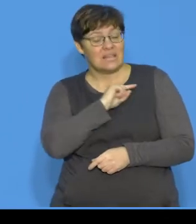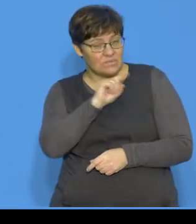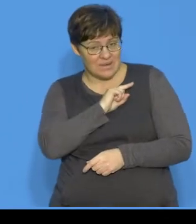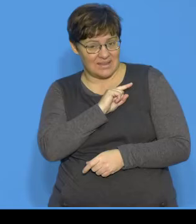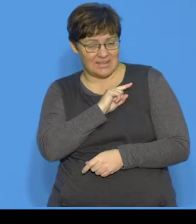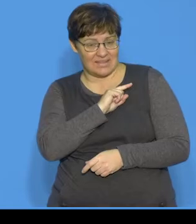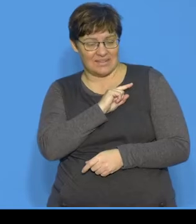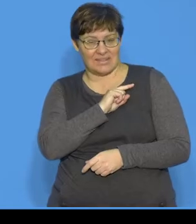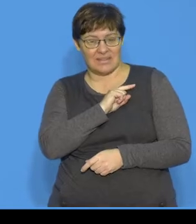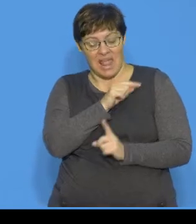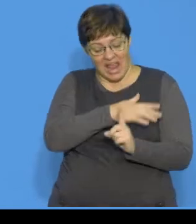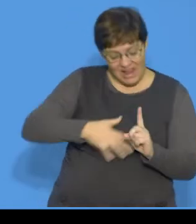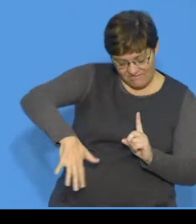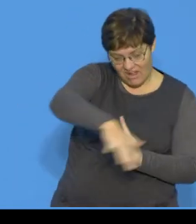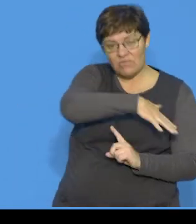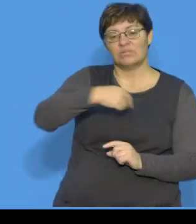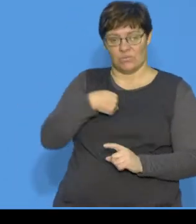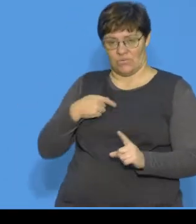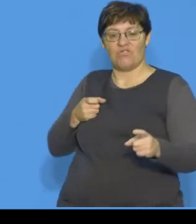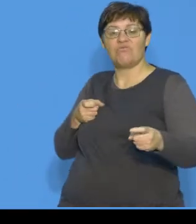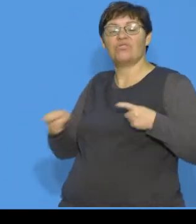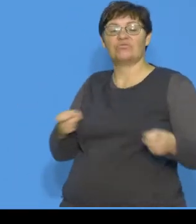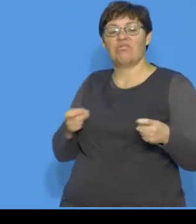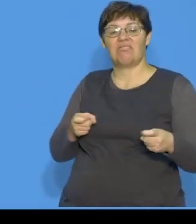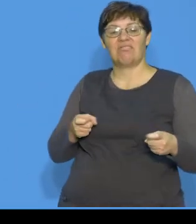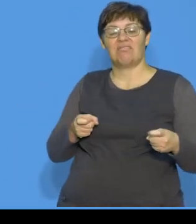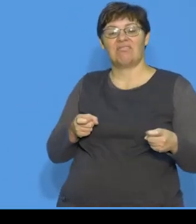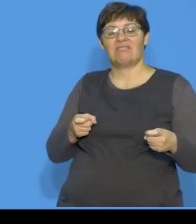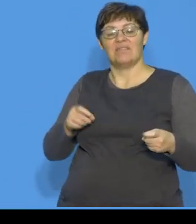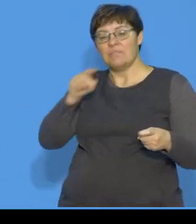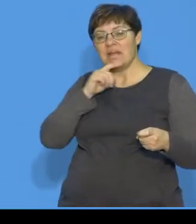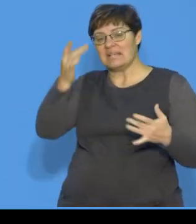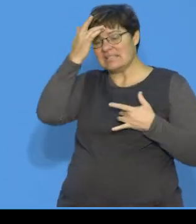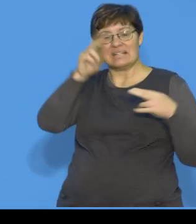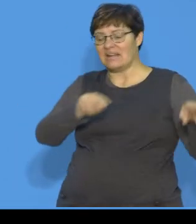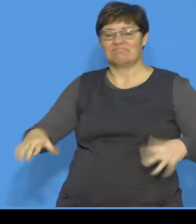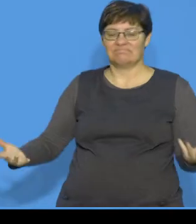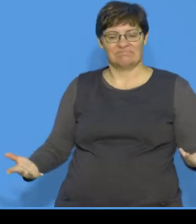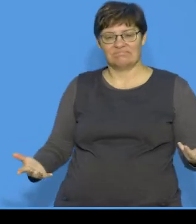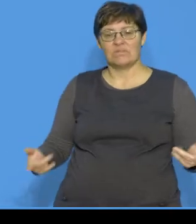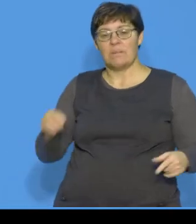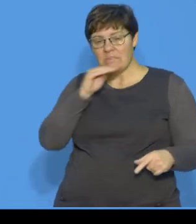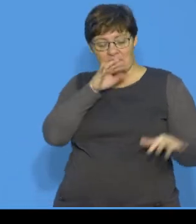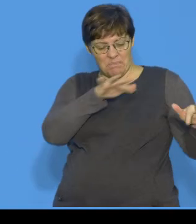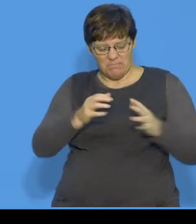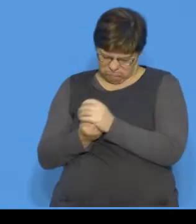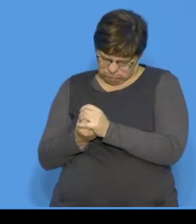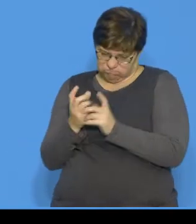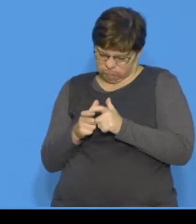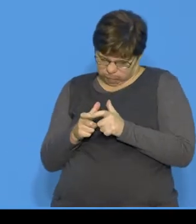the environment, which means that the population can soar in numbers.